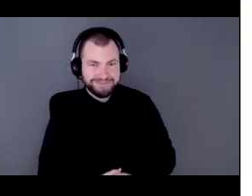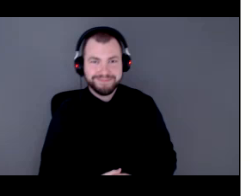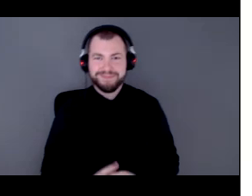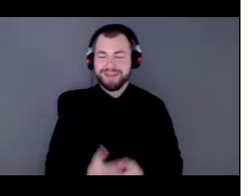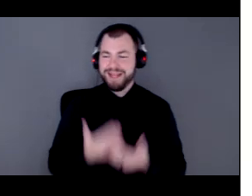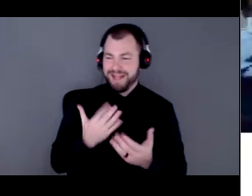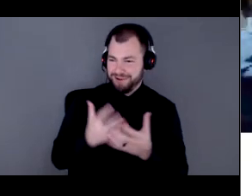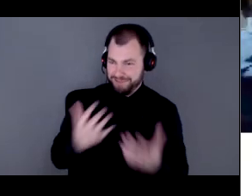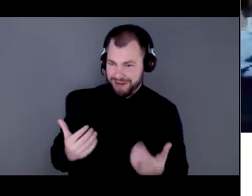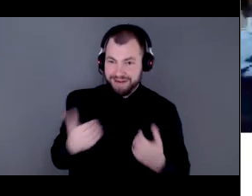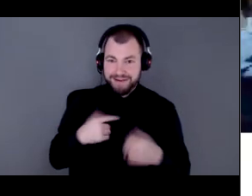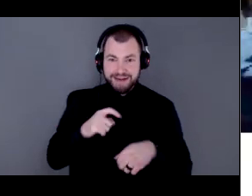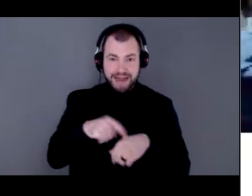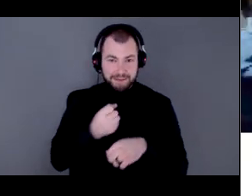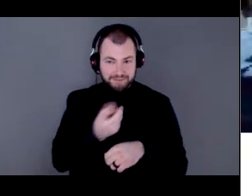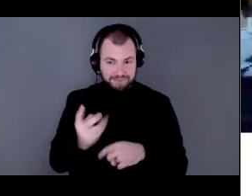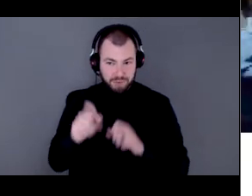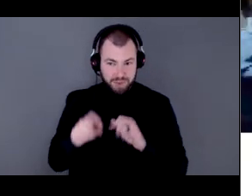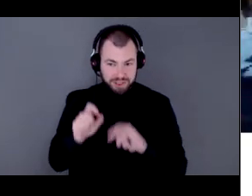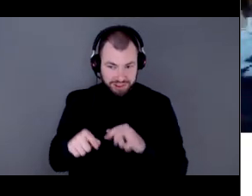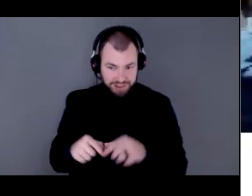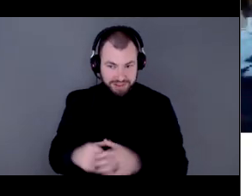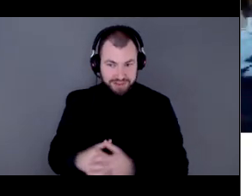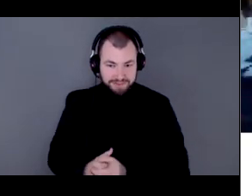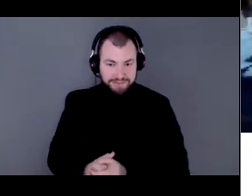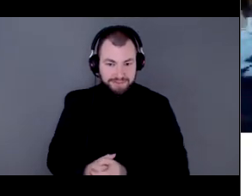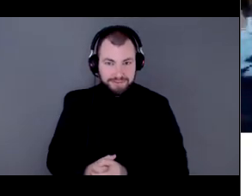time for some questions.